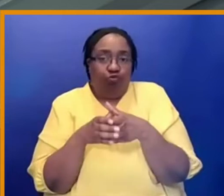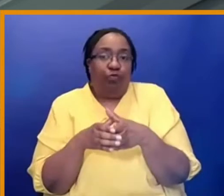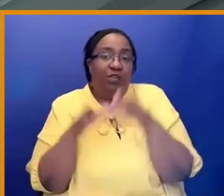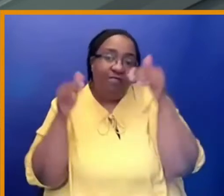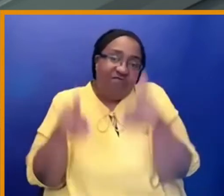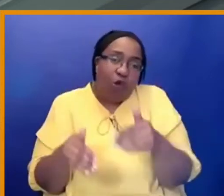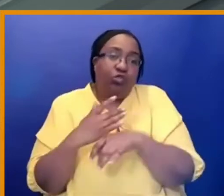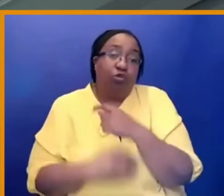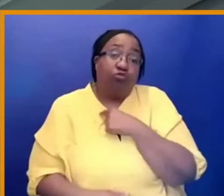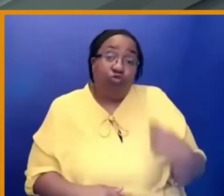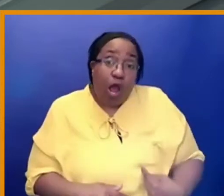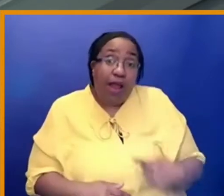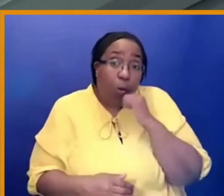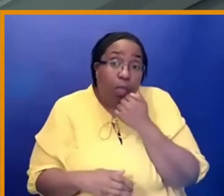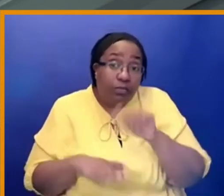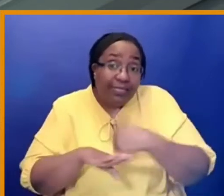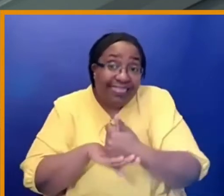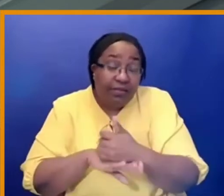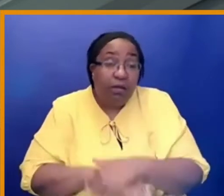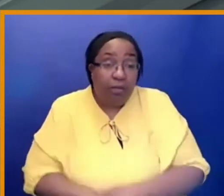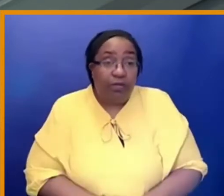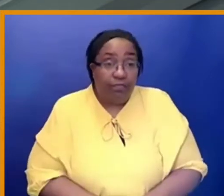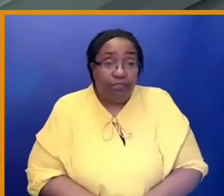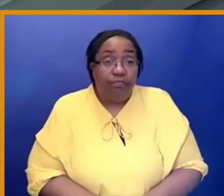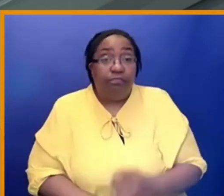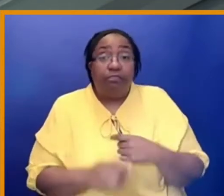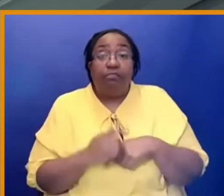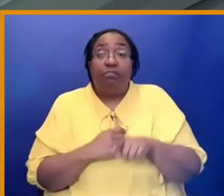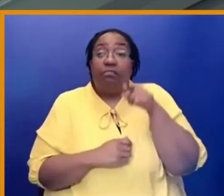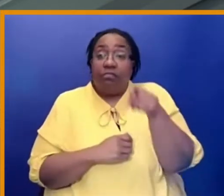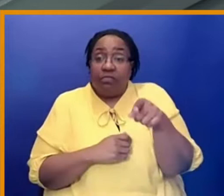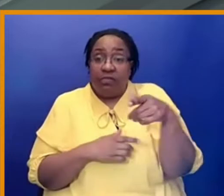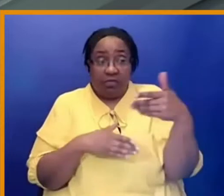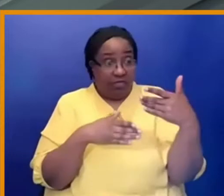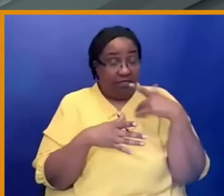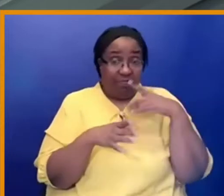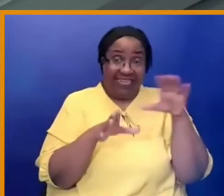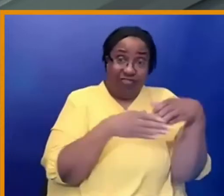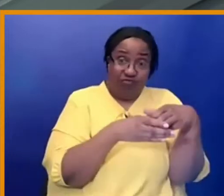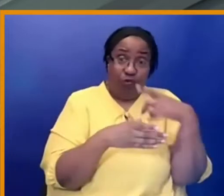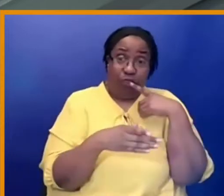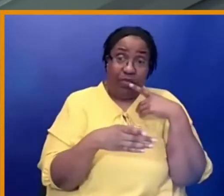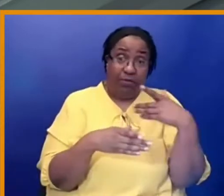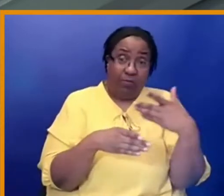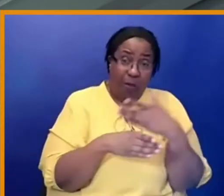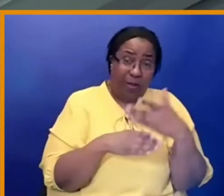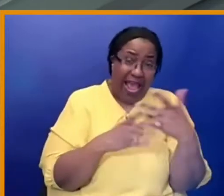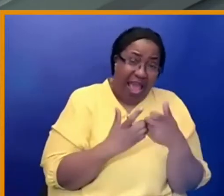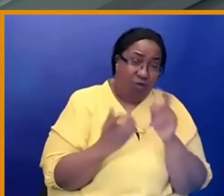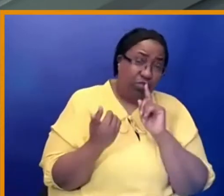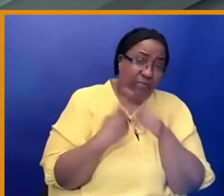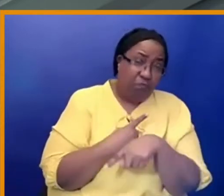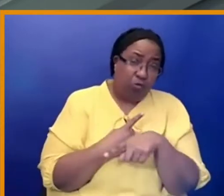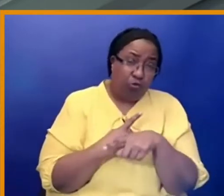also have a subcommittee on Europe, which has been actively working on the response to the Russian aggression in Ukraine. And again, ALDE,